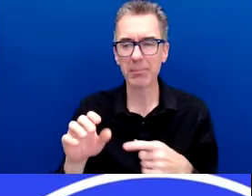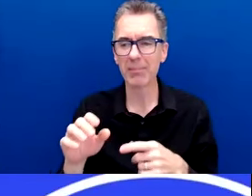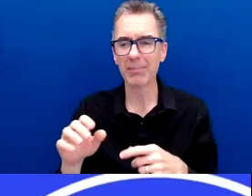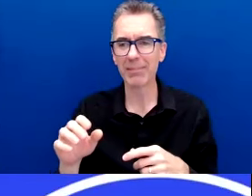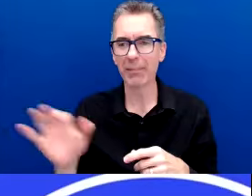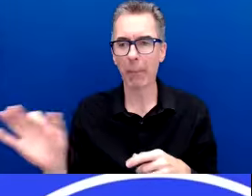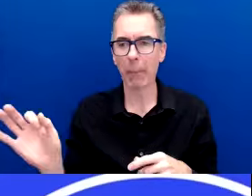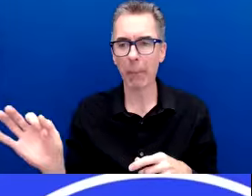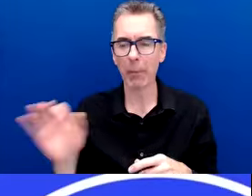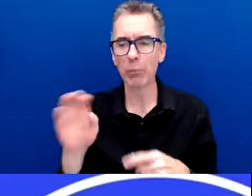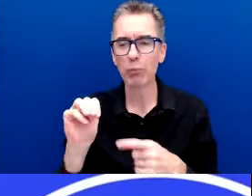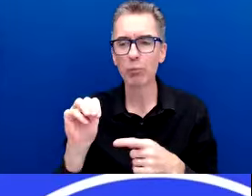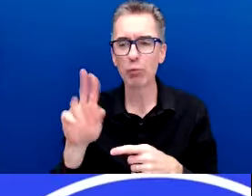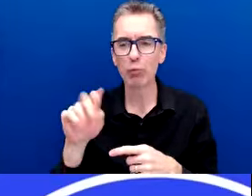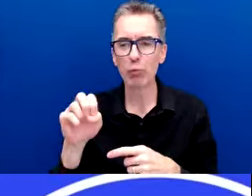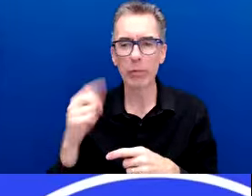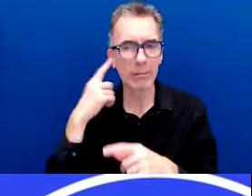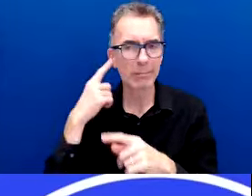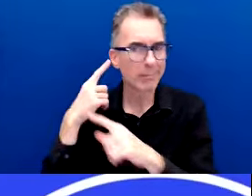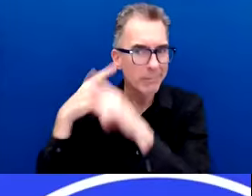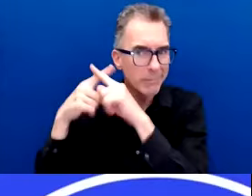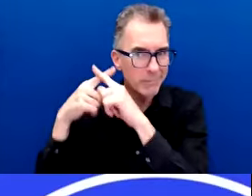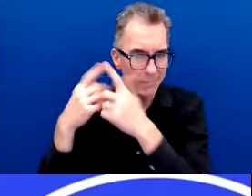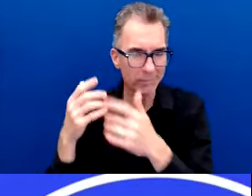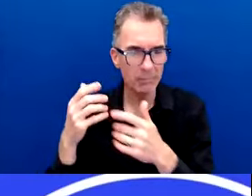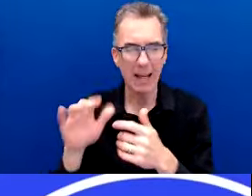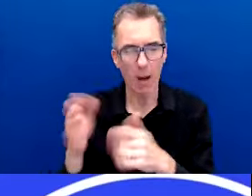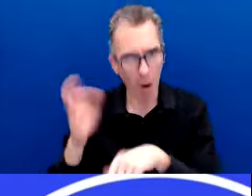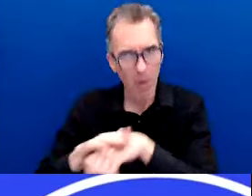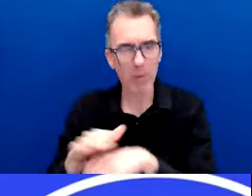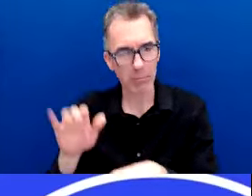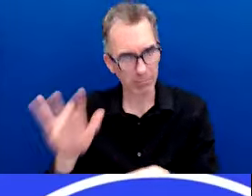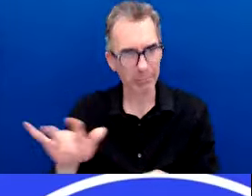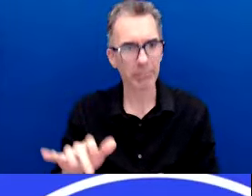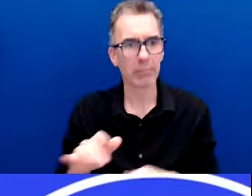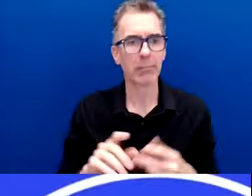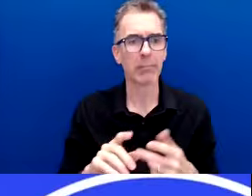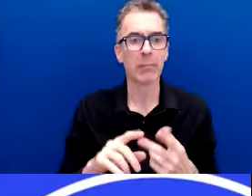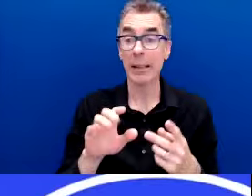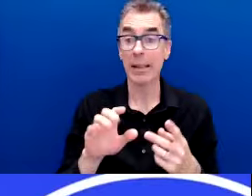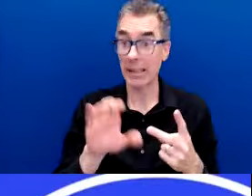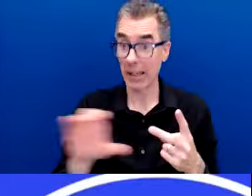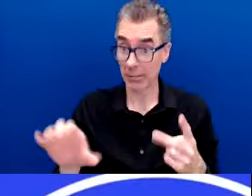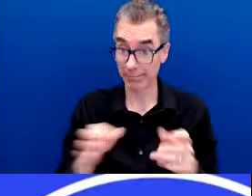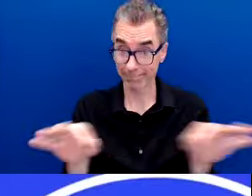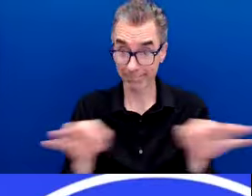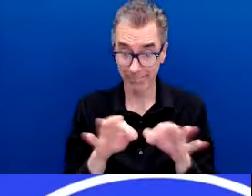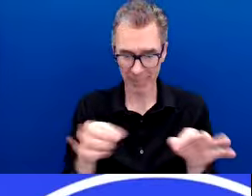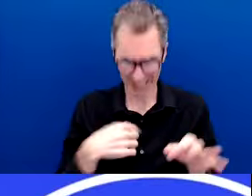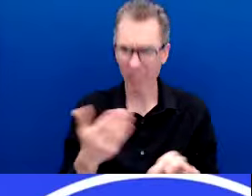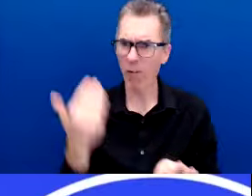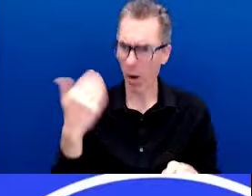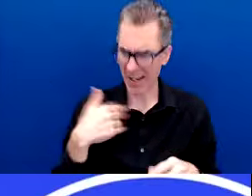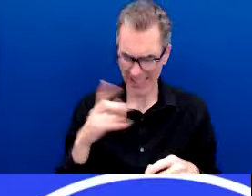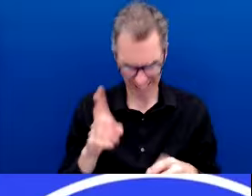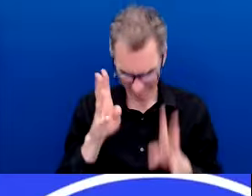one. And then finally, it's a closed caption button. If you spend all these time making your captions, and I was so frustrated, I think